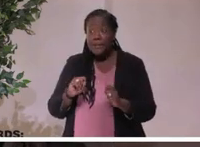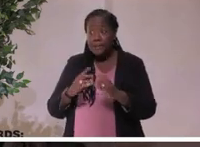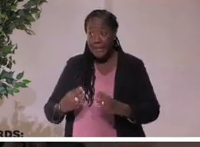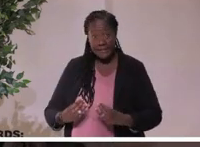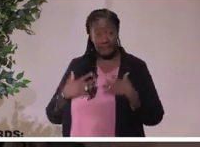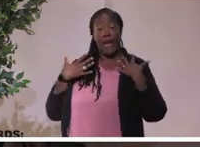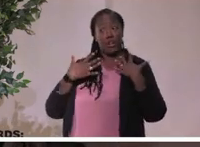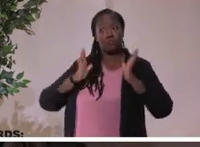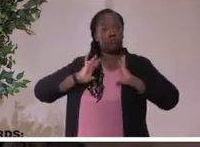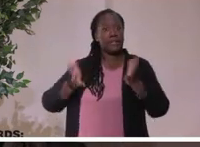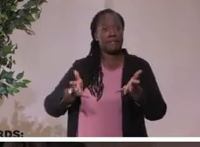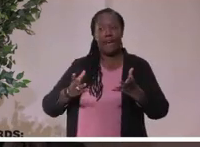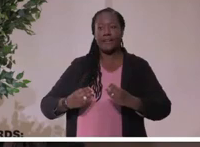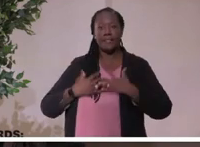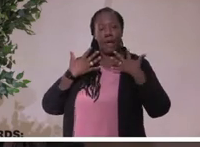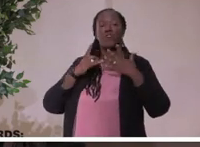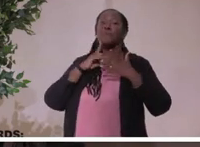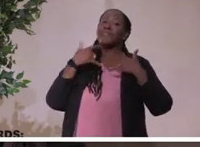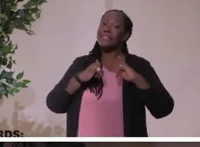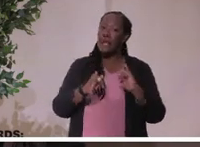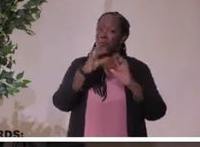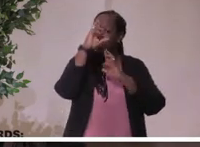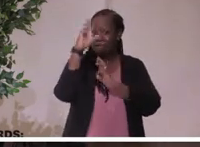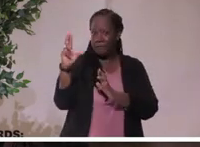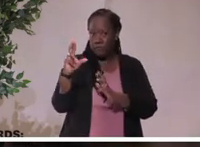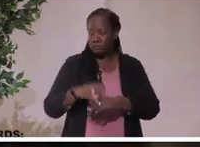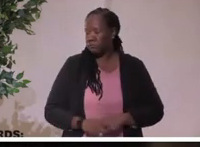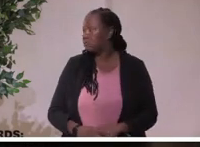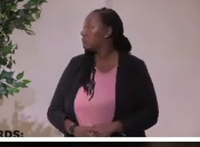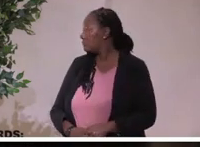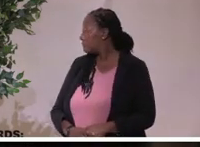know, in a respectful way.